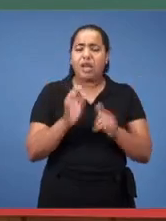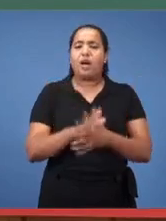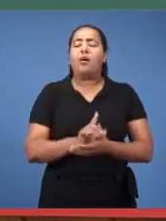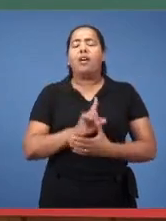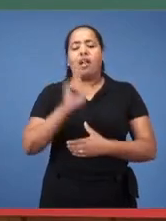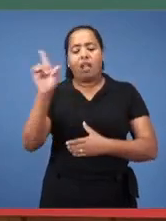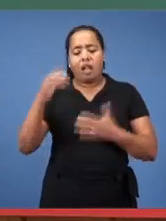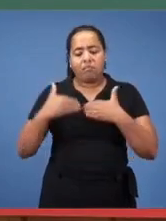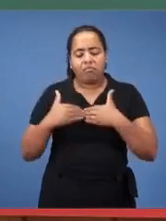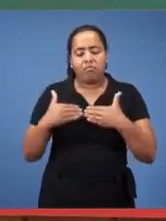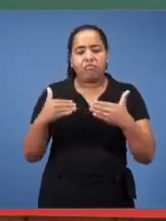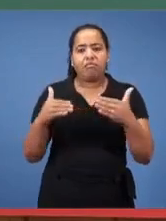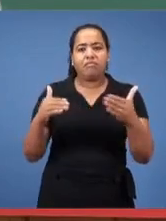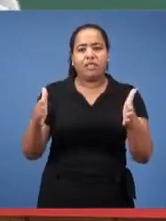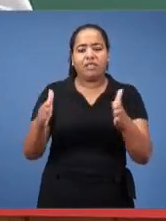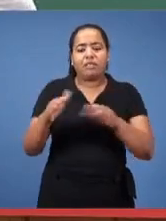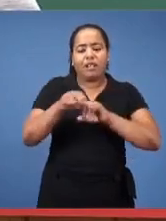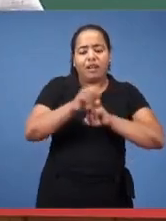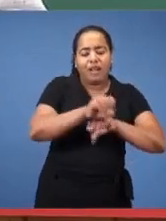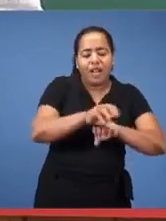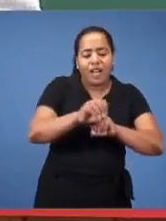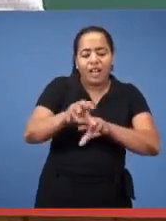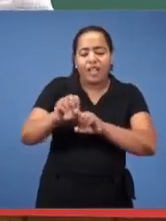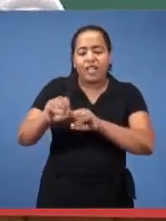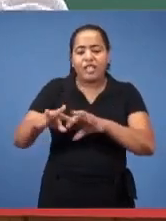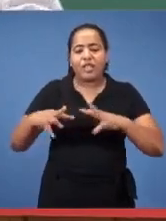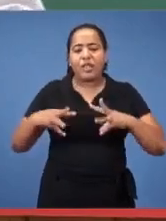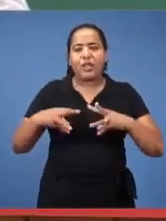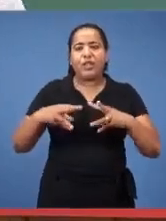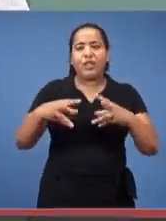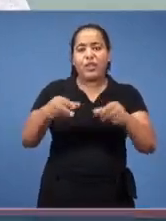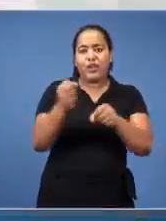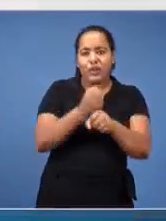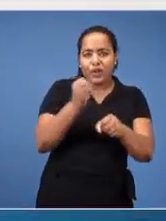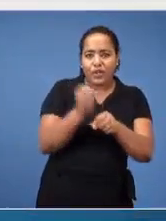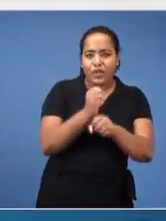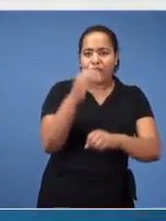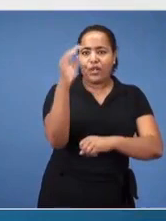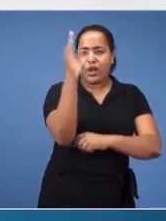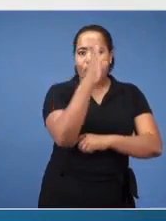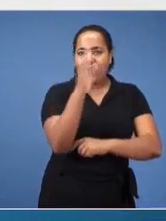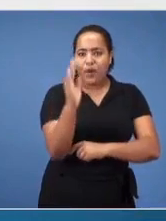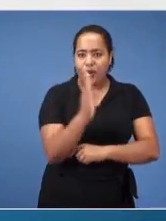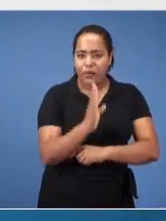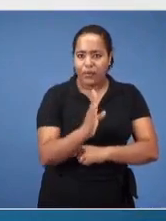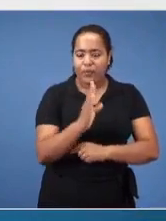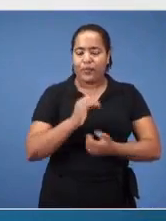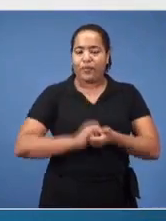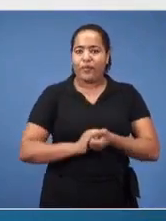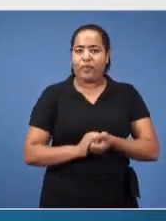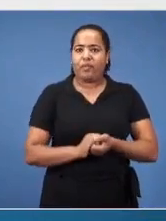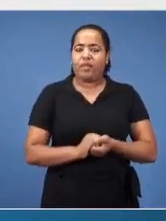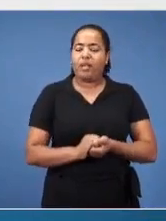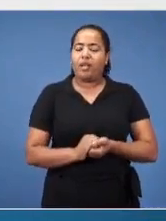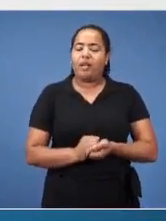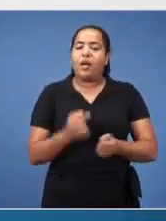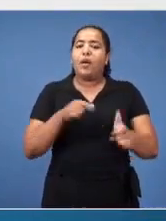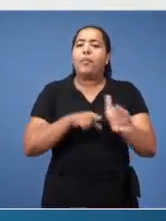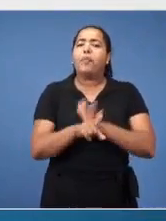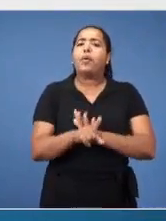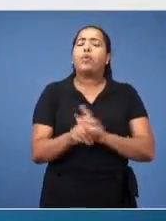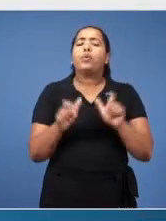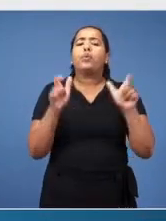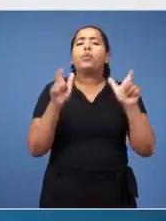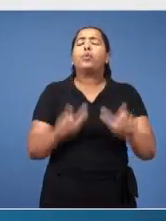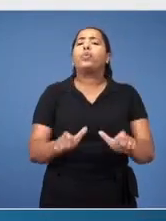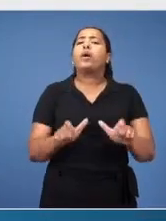already have done the introduction. They can even teach everyone here in Brazil. So now goes